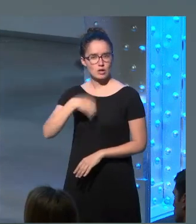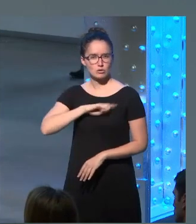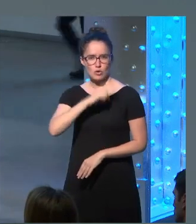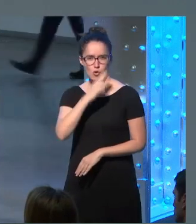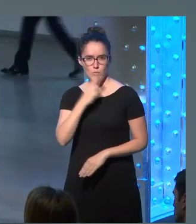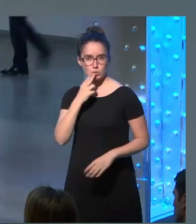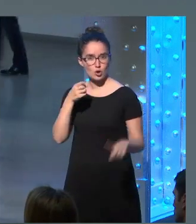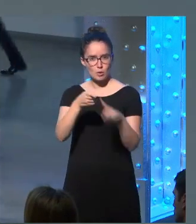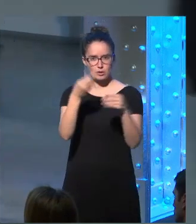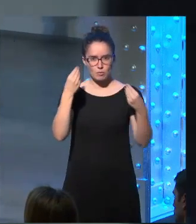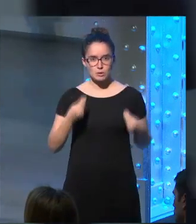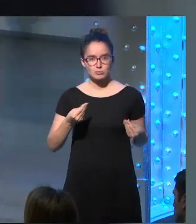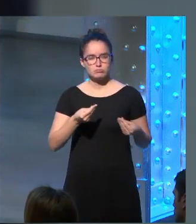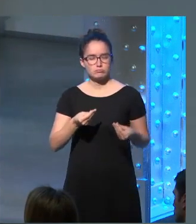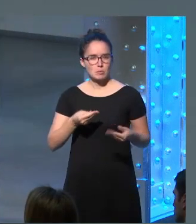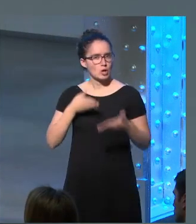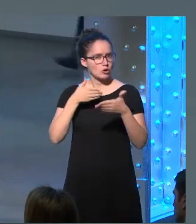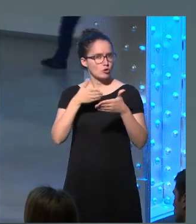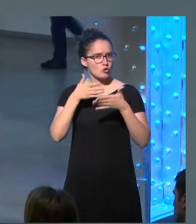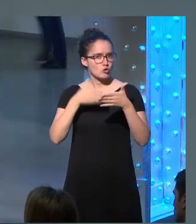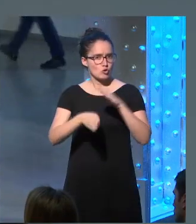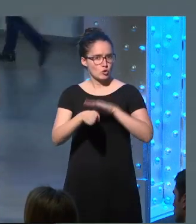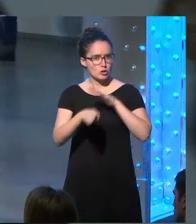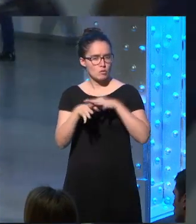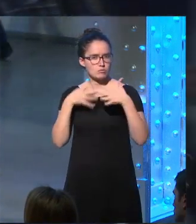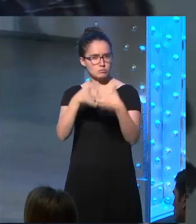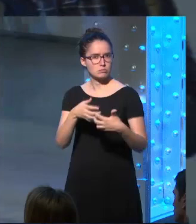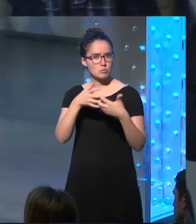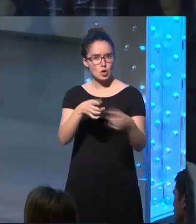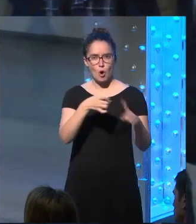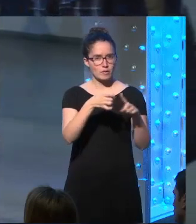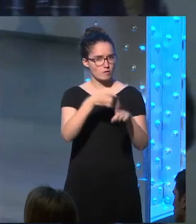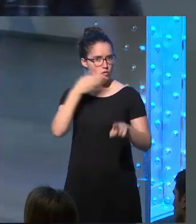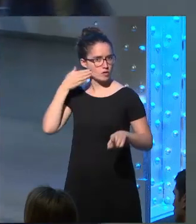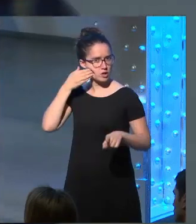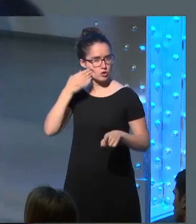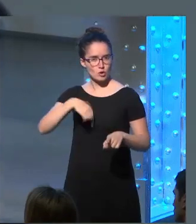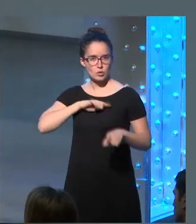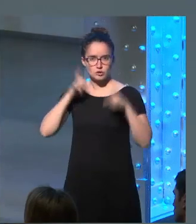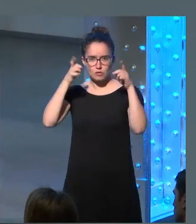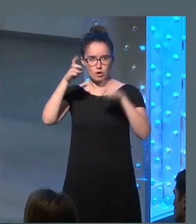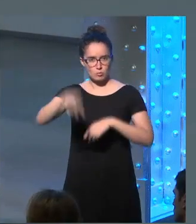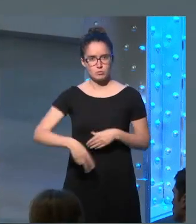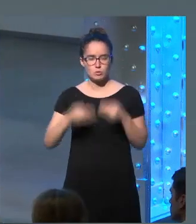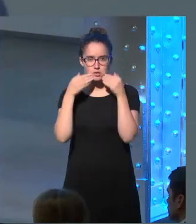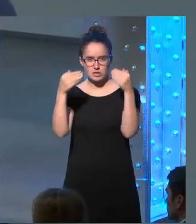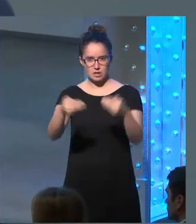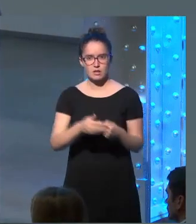people, and that's what we are committed to here in Telefónica Foundation. We will keep working on that because that's the